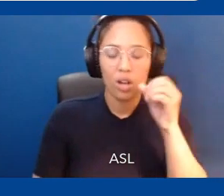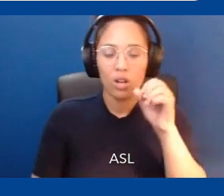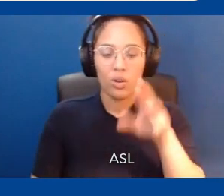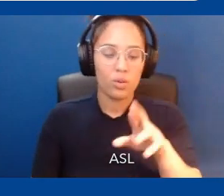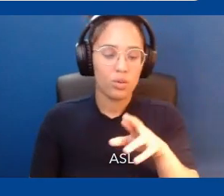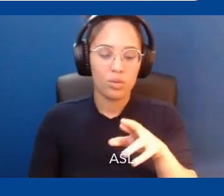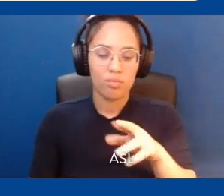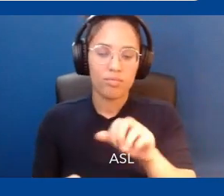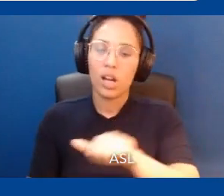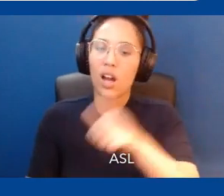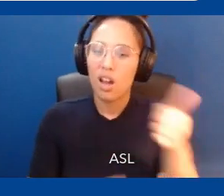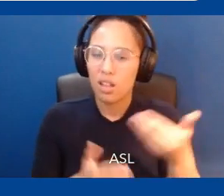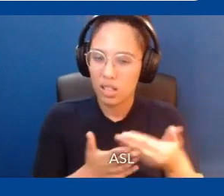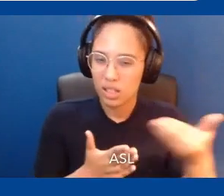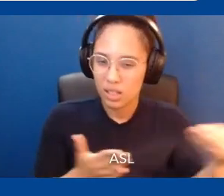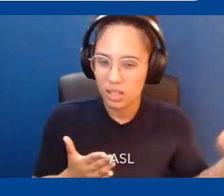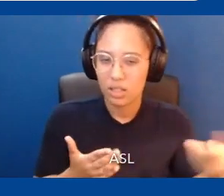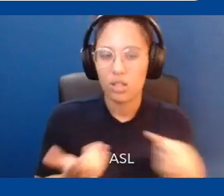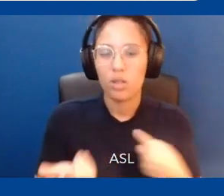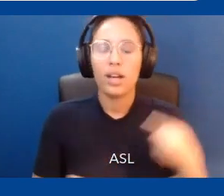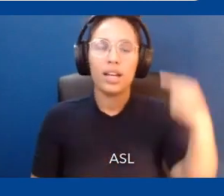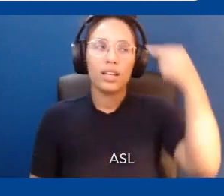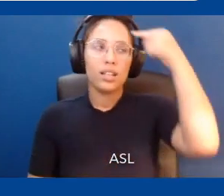think in our case,